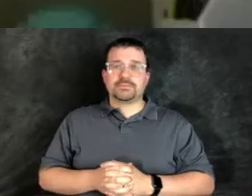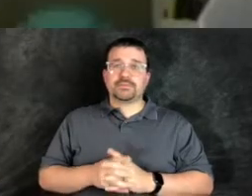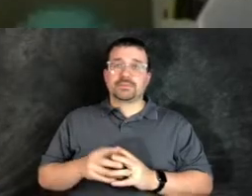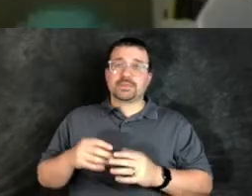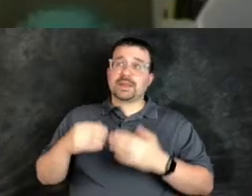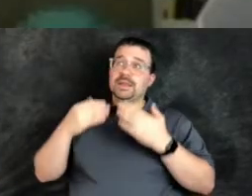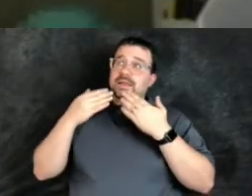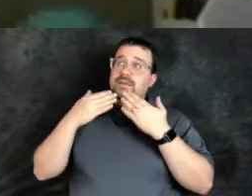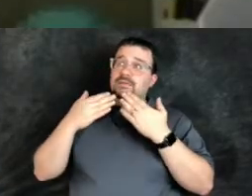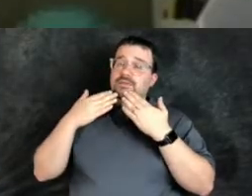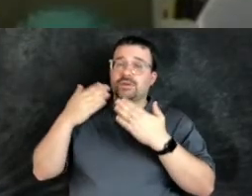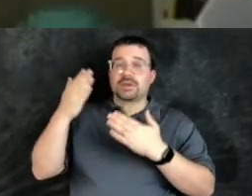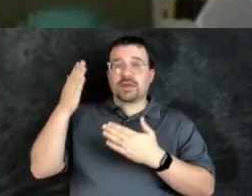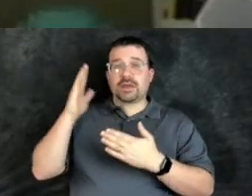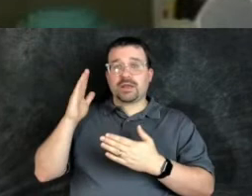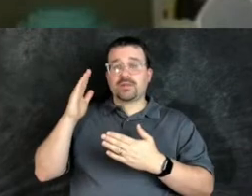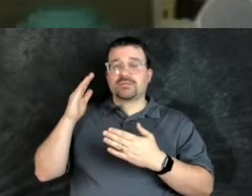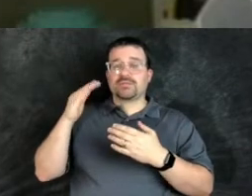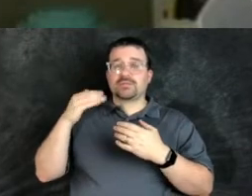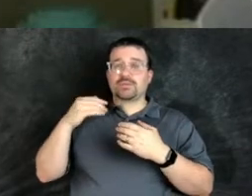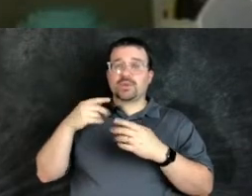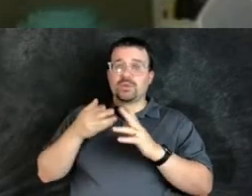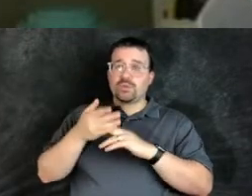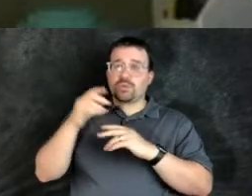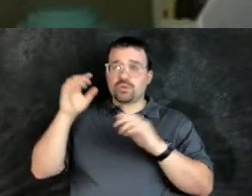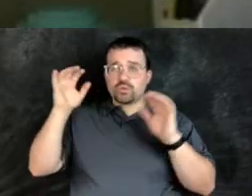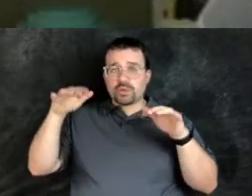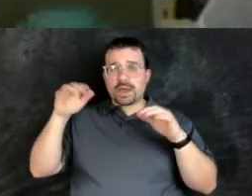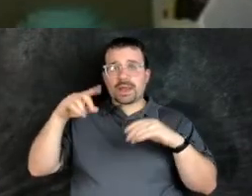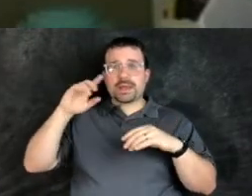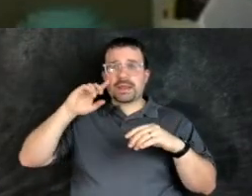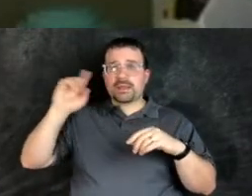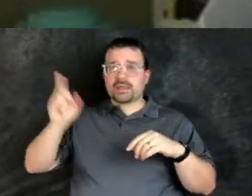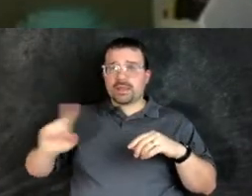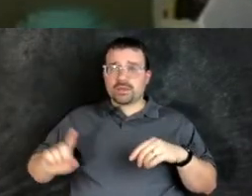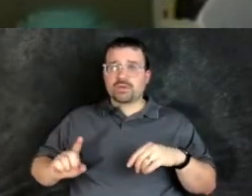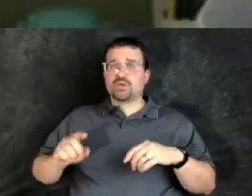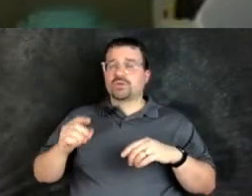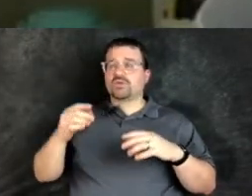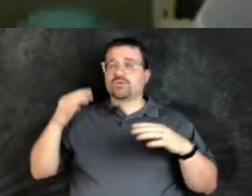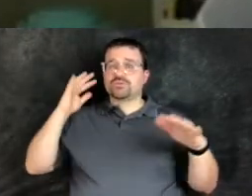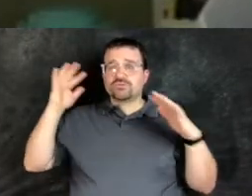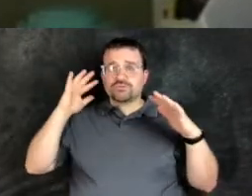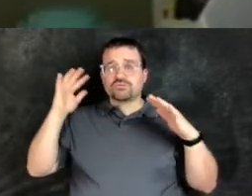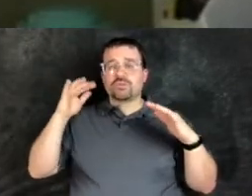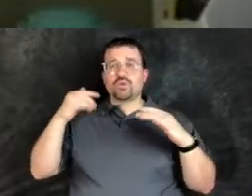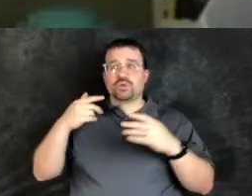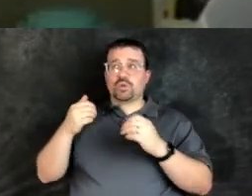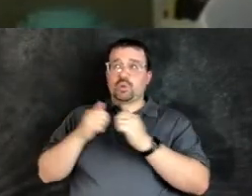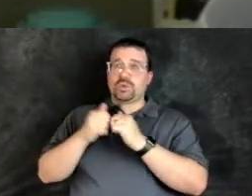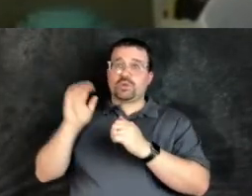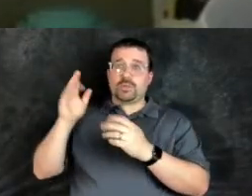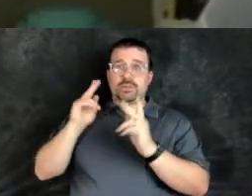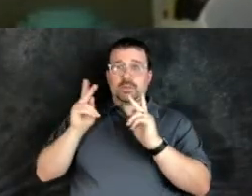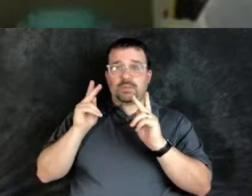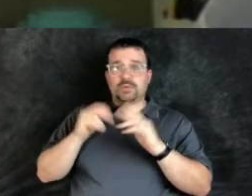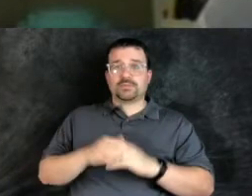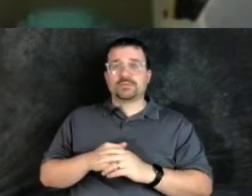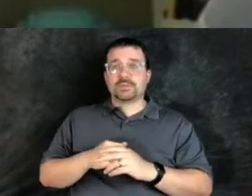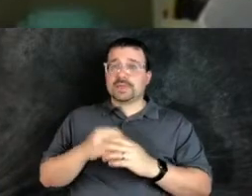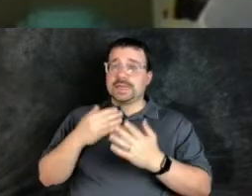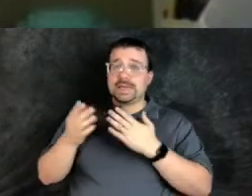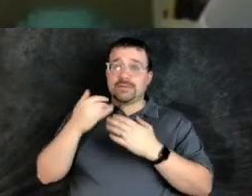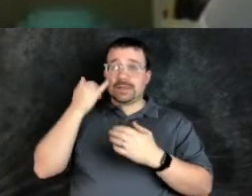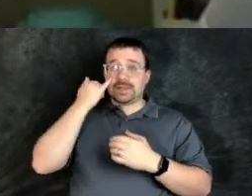Faithful God, through rain and thunder, you are with your people. Even when we turn our backs on